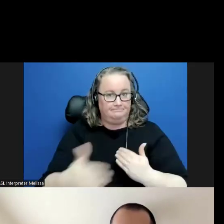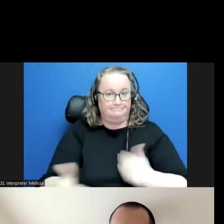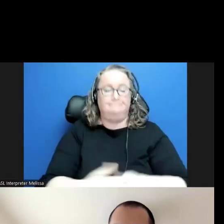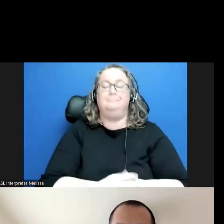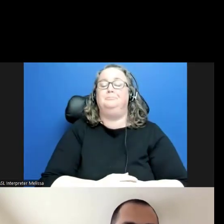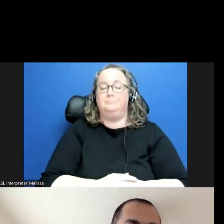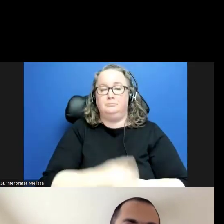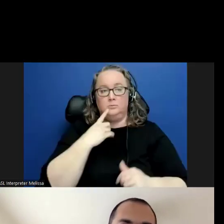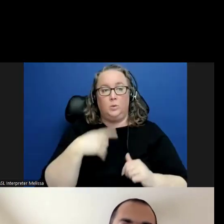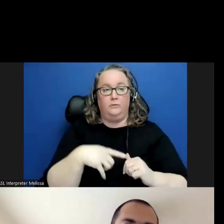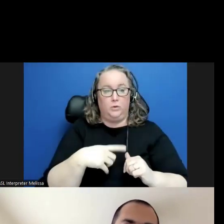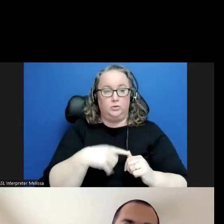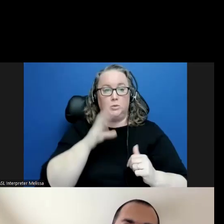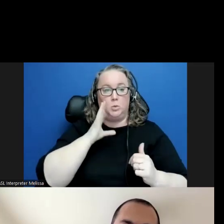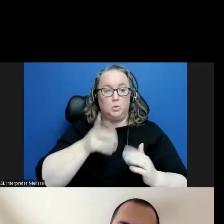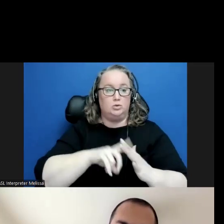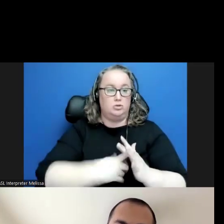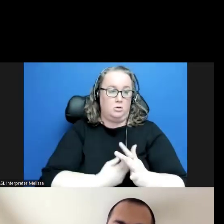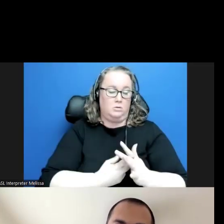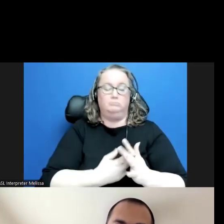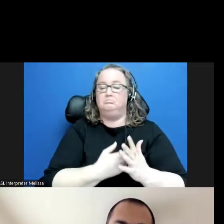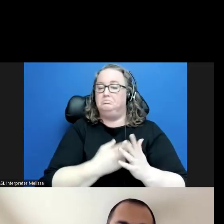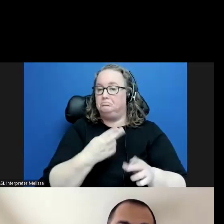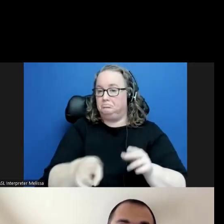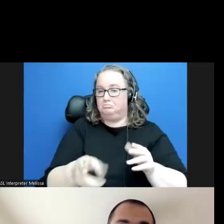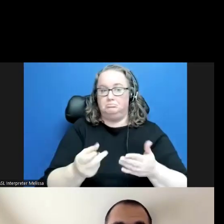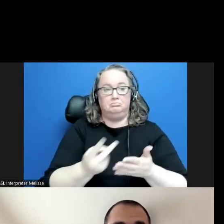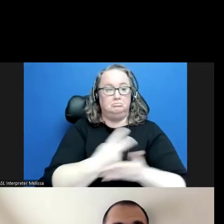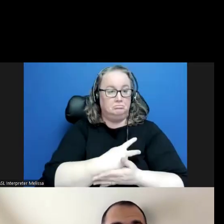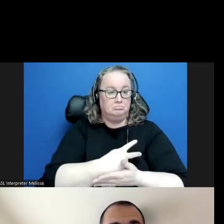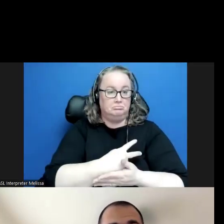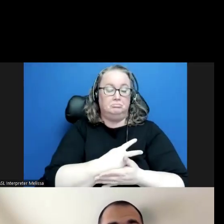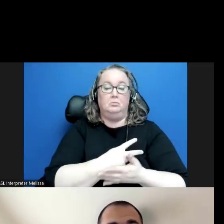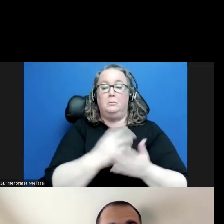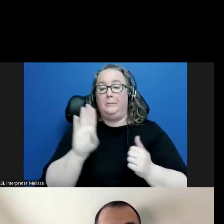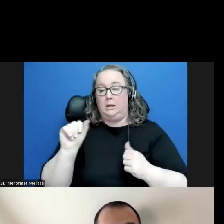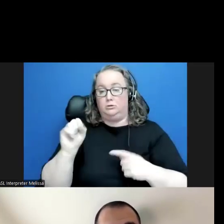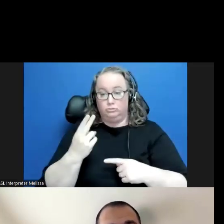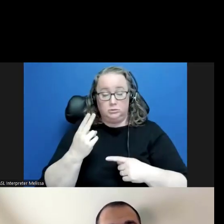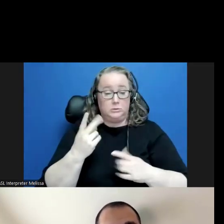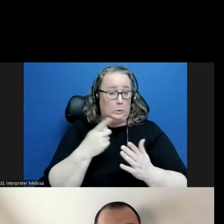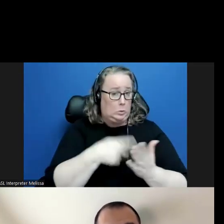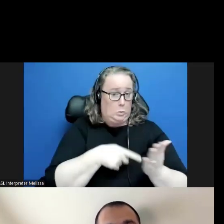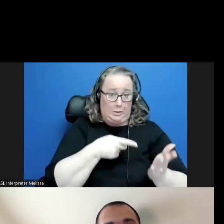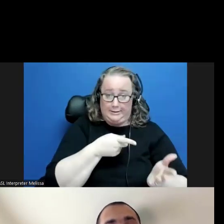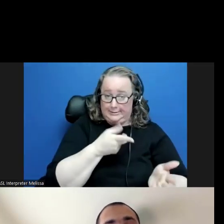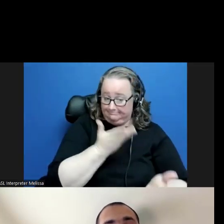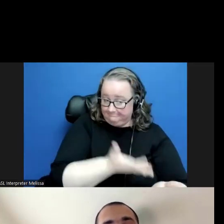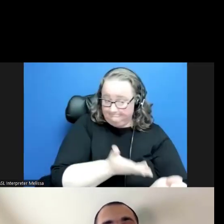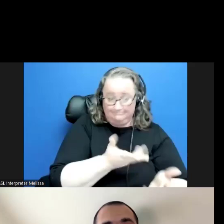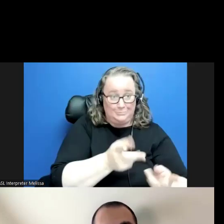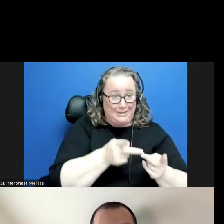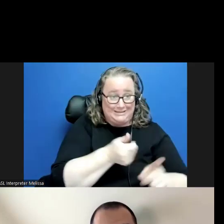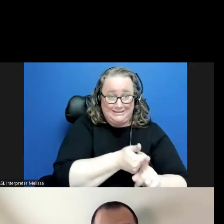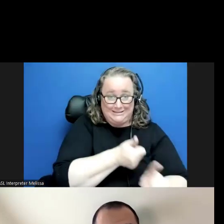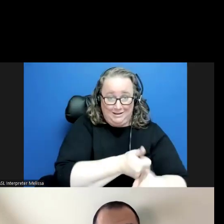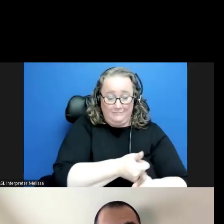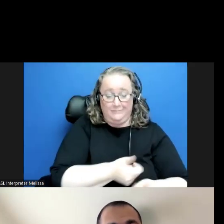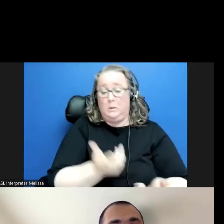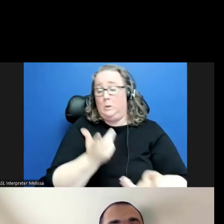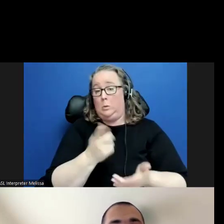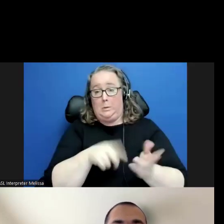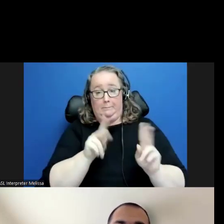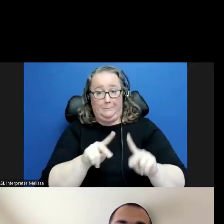We will begin today's webinar with a review of what Bridgewater State Hospital is, the facility, and the